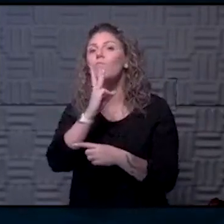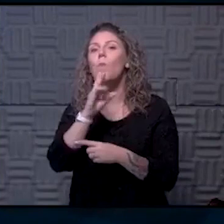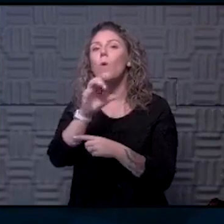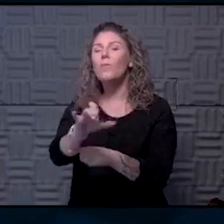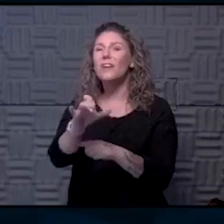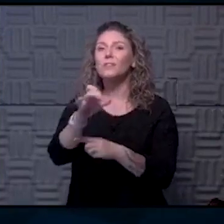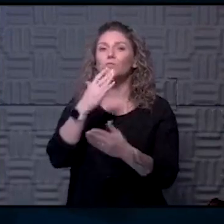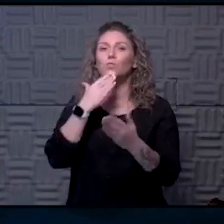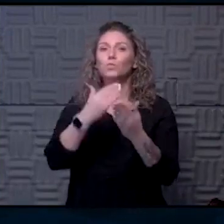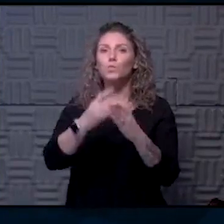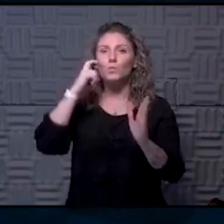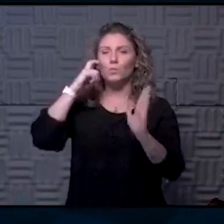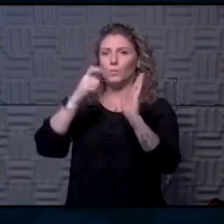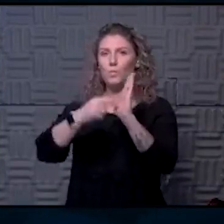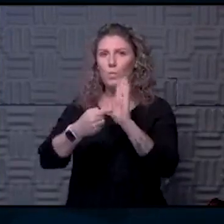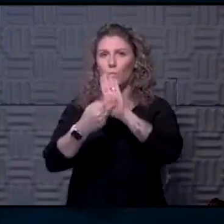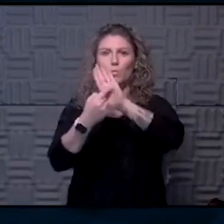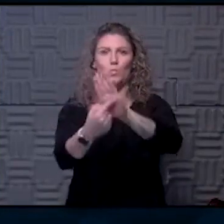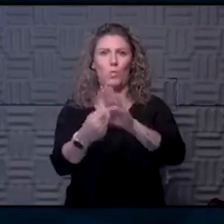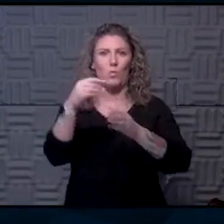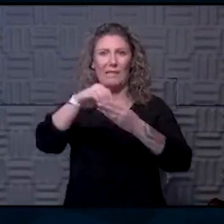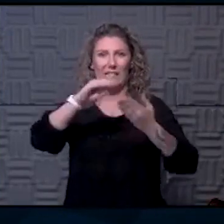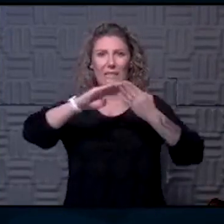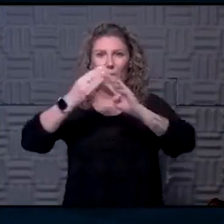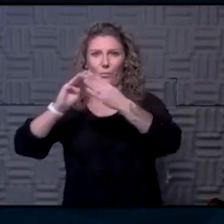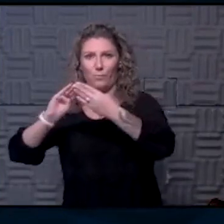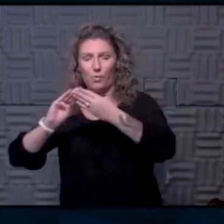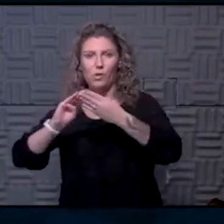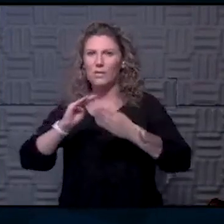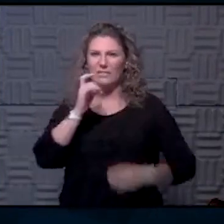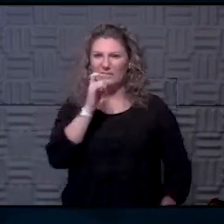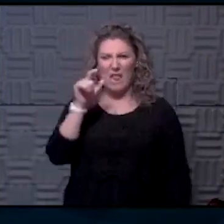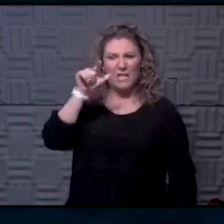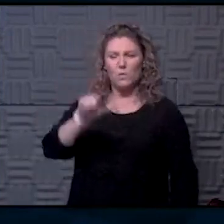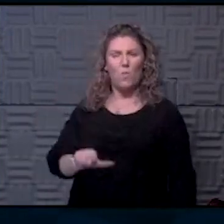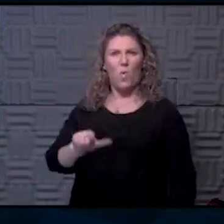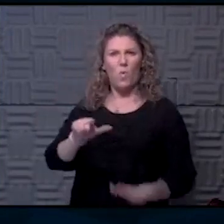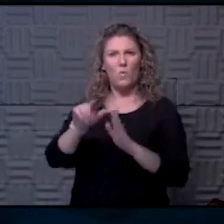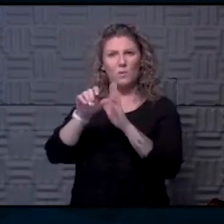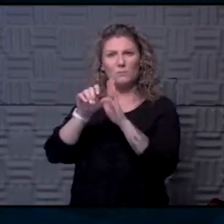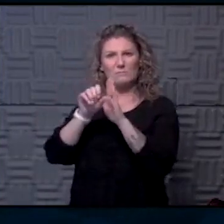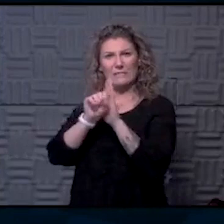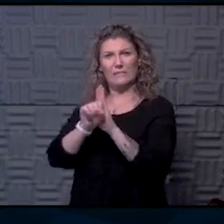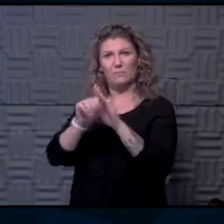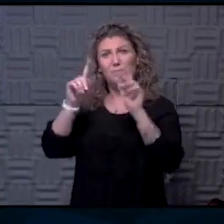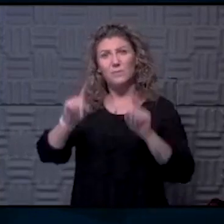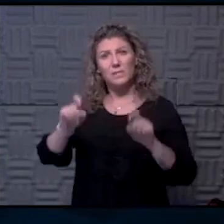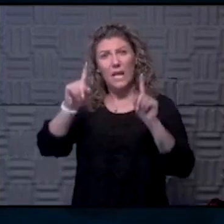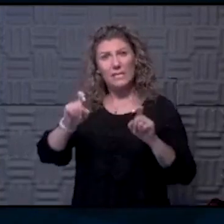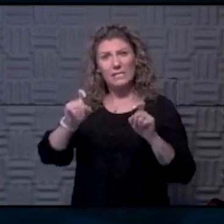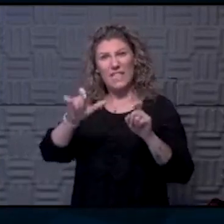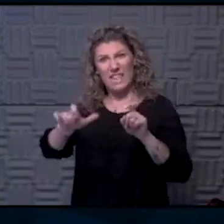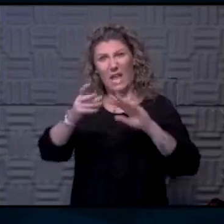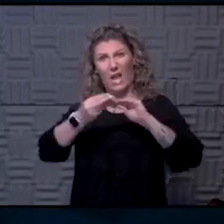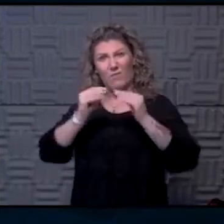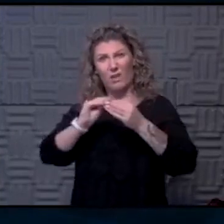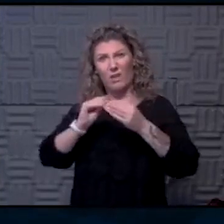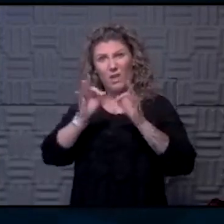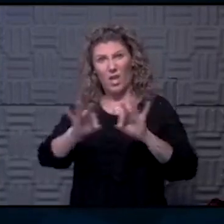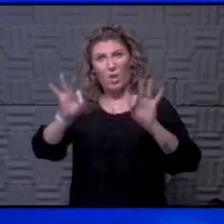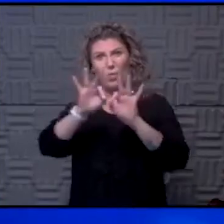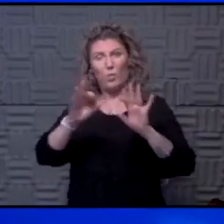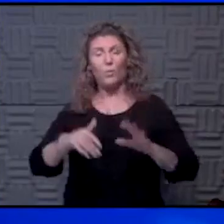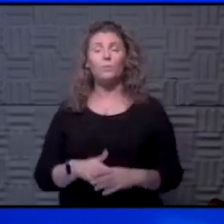disease present in our community, it's not nearly as low as that symptomatic testing value, which tells us